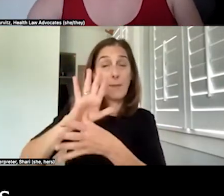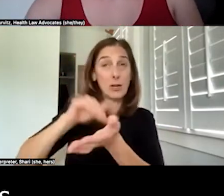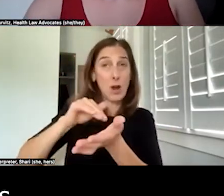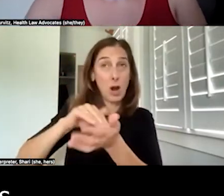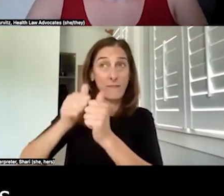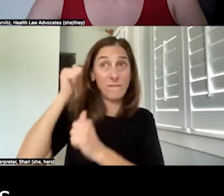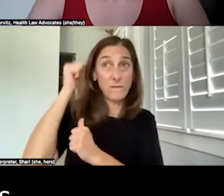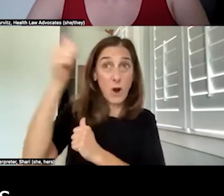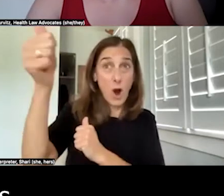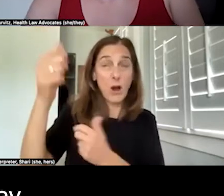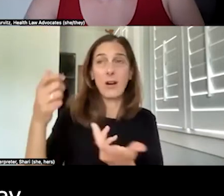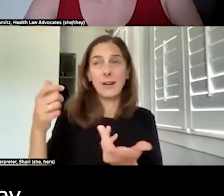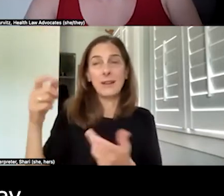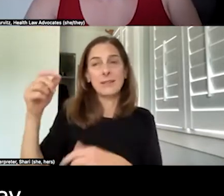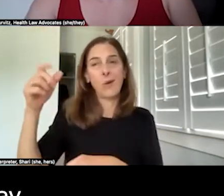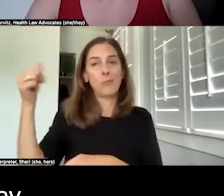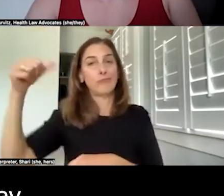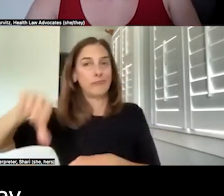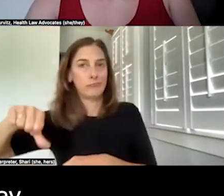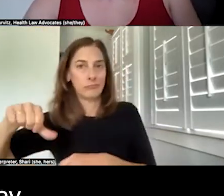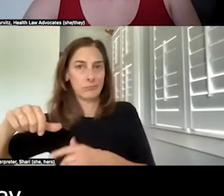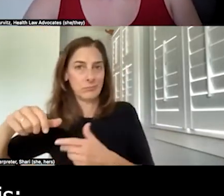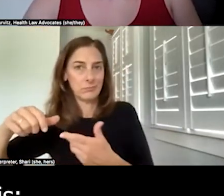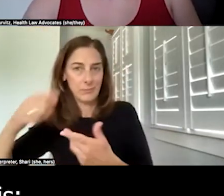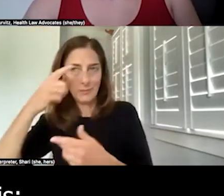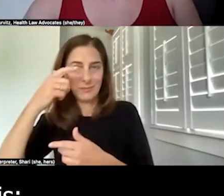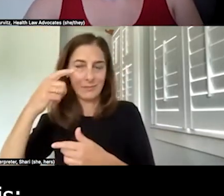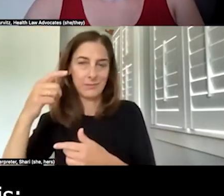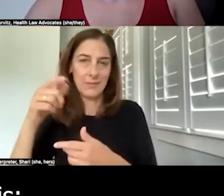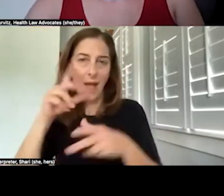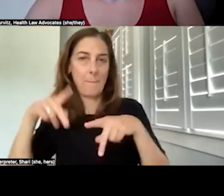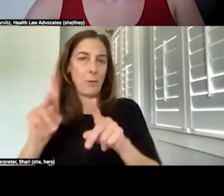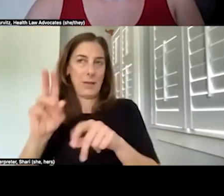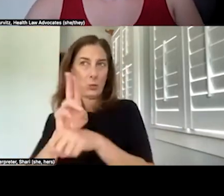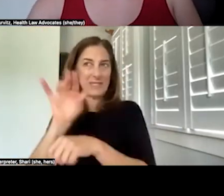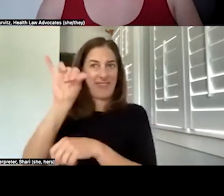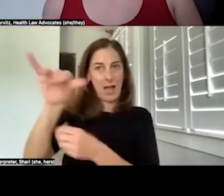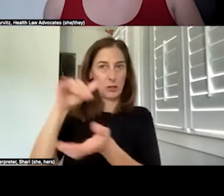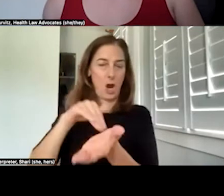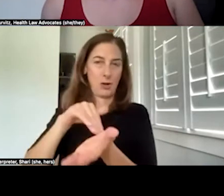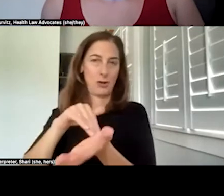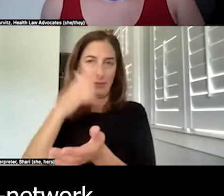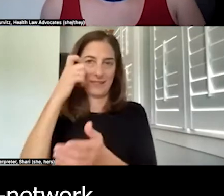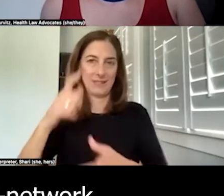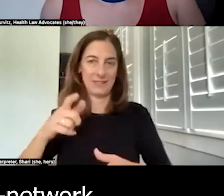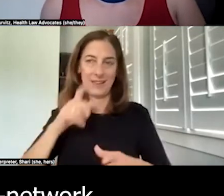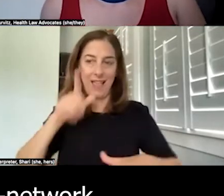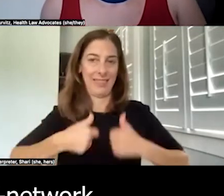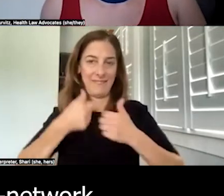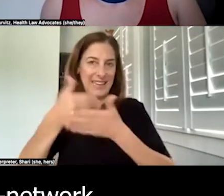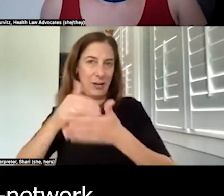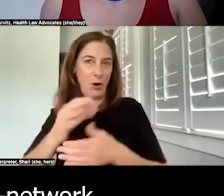to this, as I'm sure Steph knows, because they see folks at Fenway Health and help them with this, is yes, it is very possible, as my